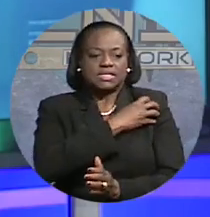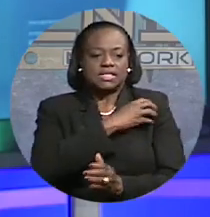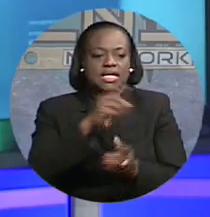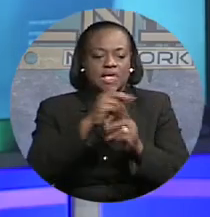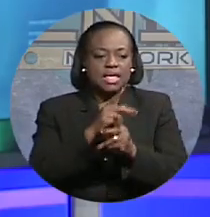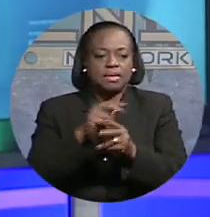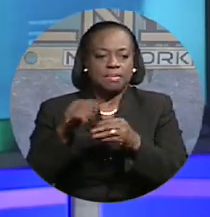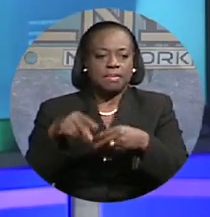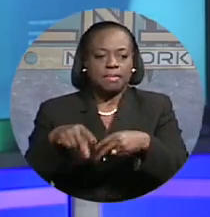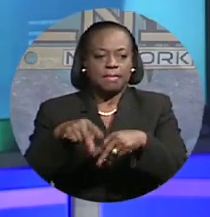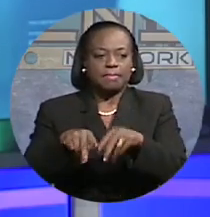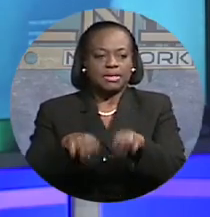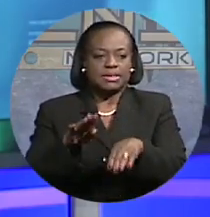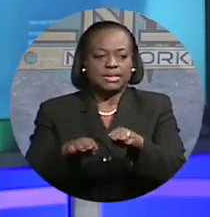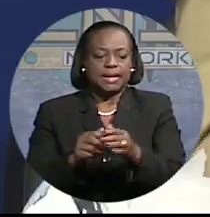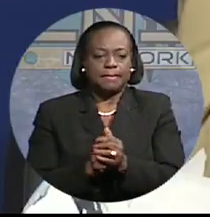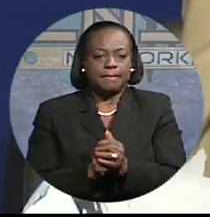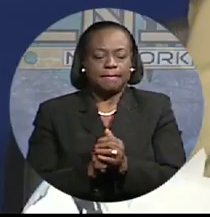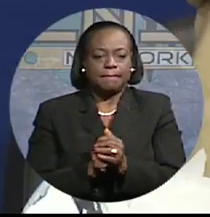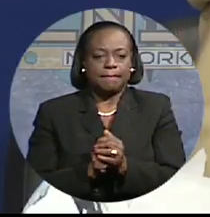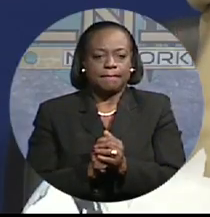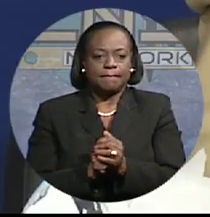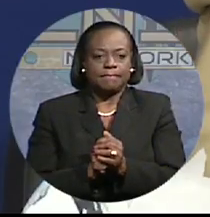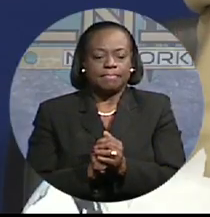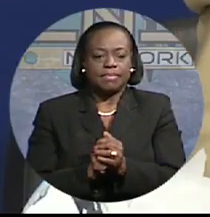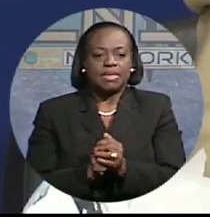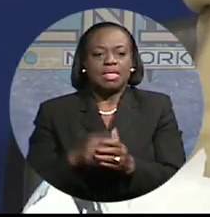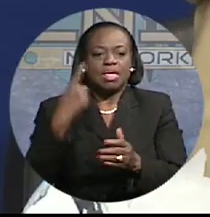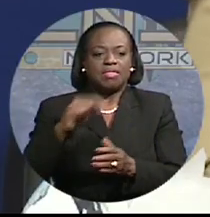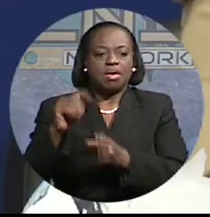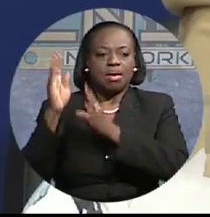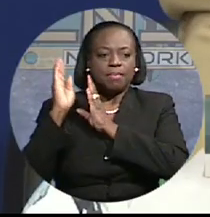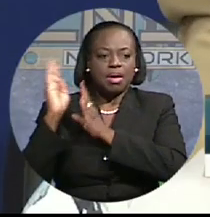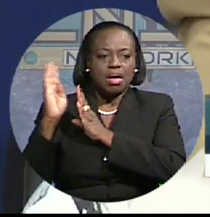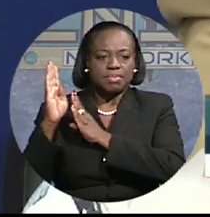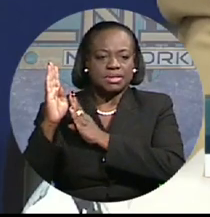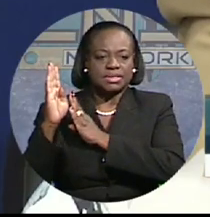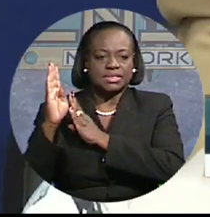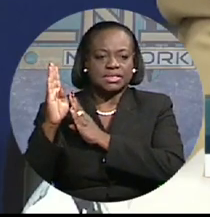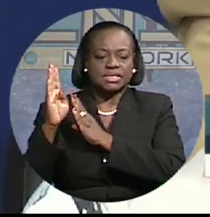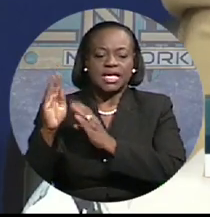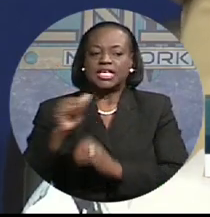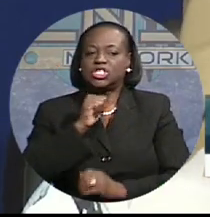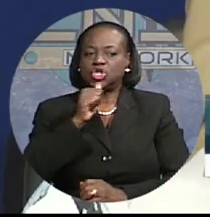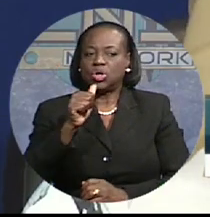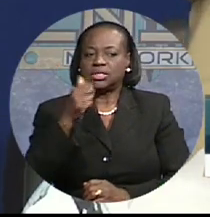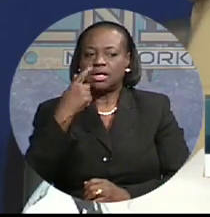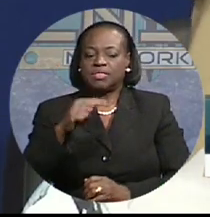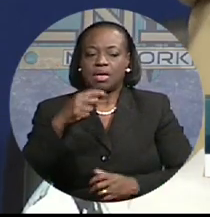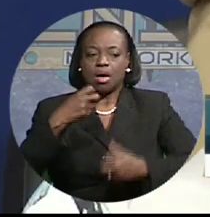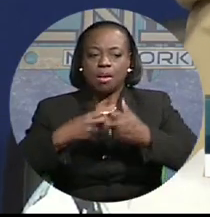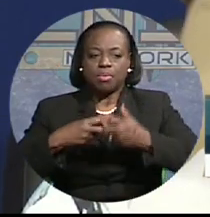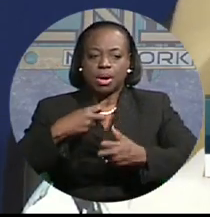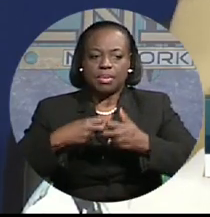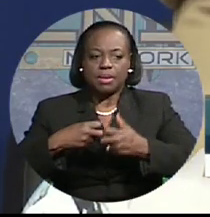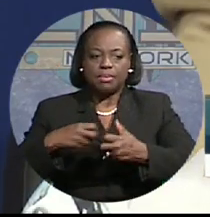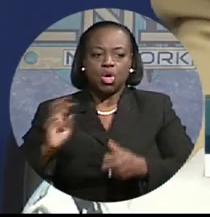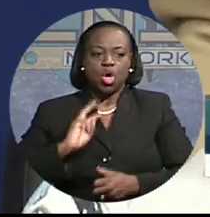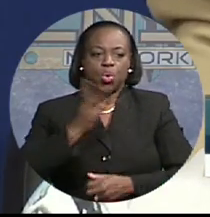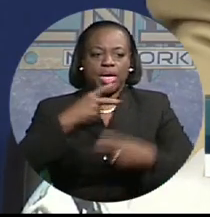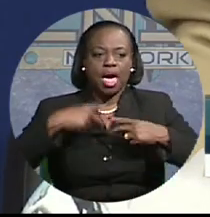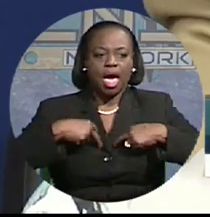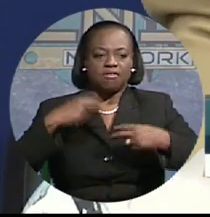down 4%. The Bahamas is not the problem. We've got problems in